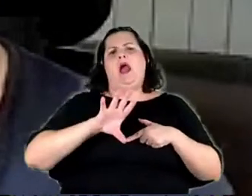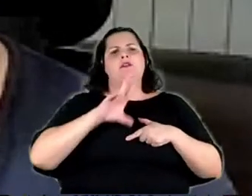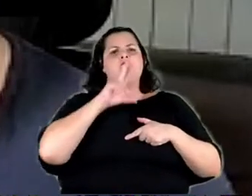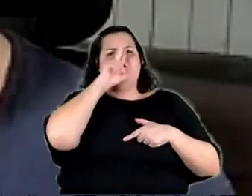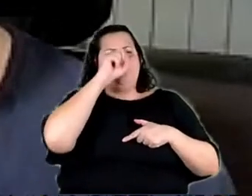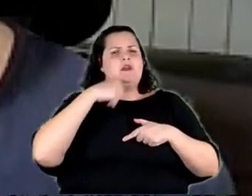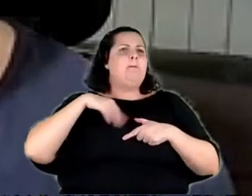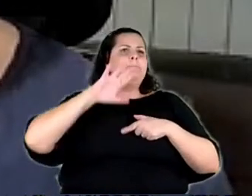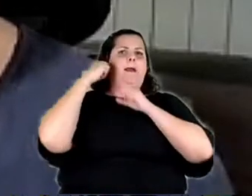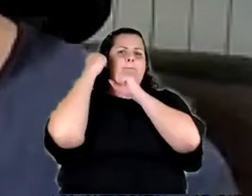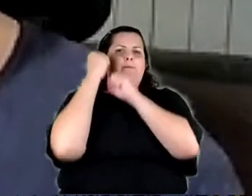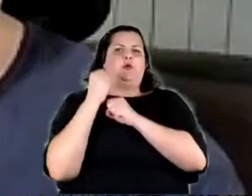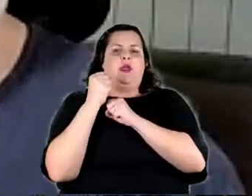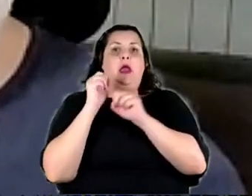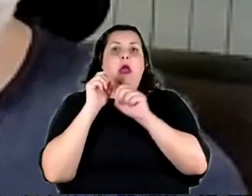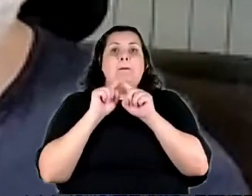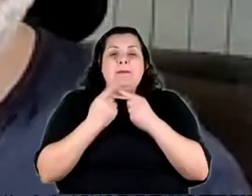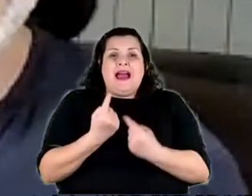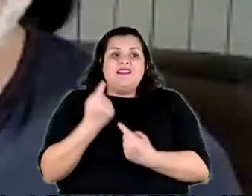preparing the ground.